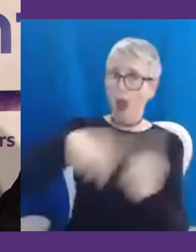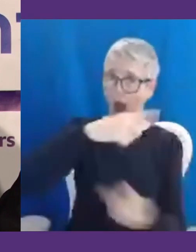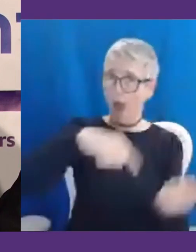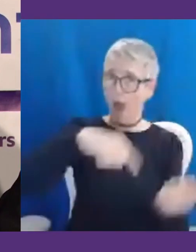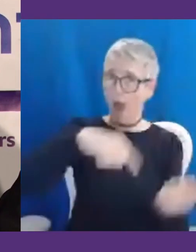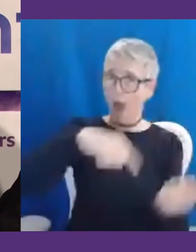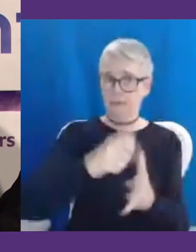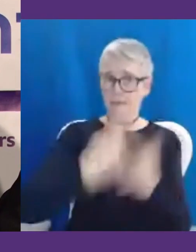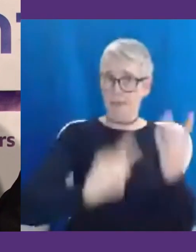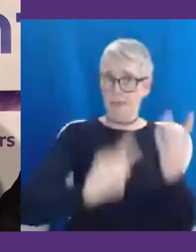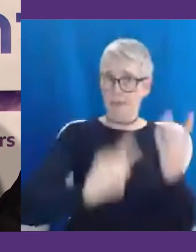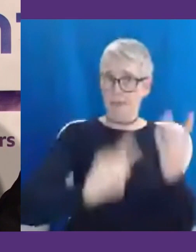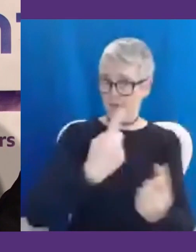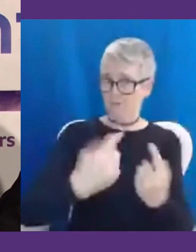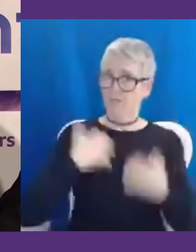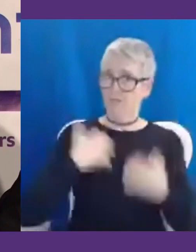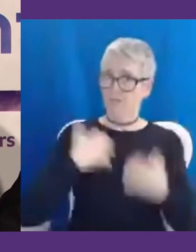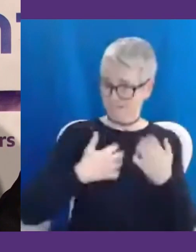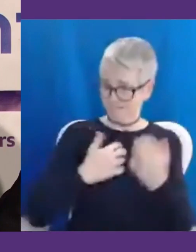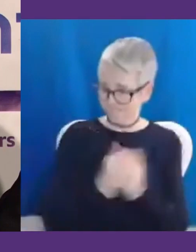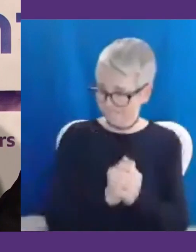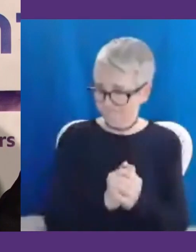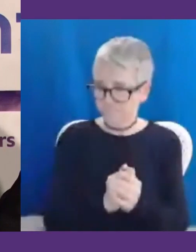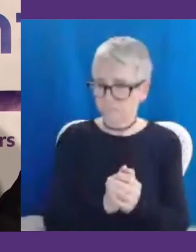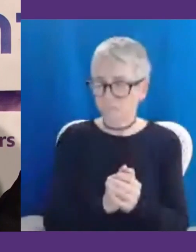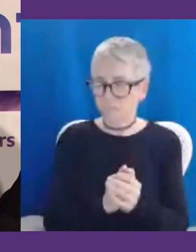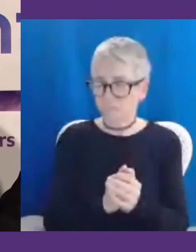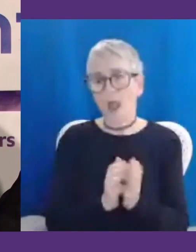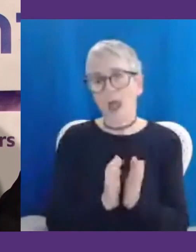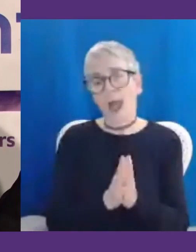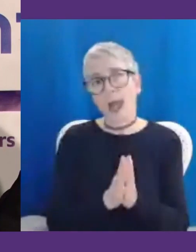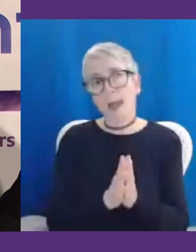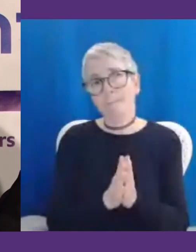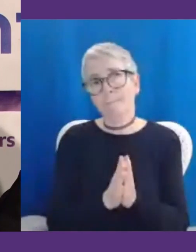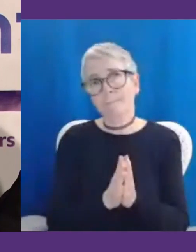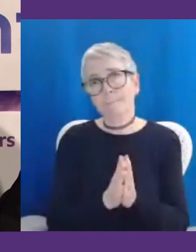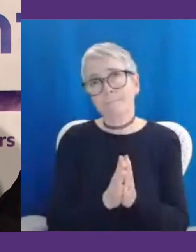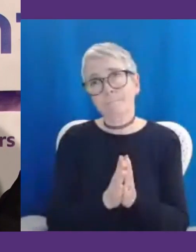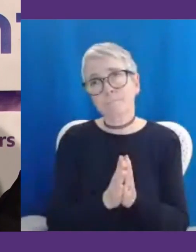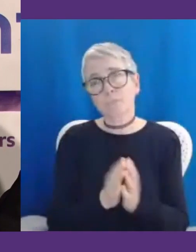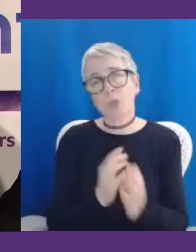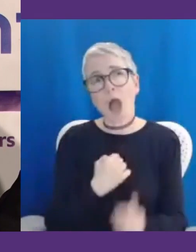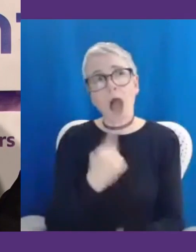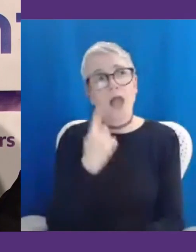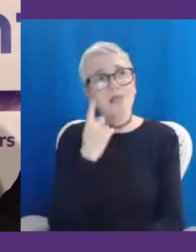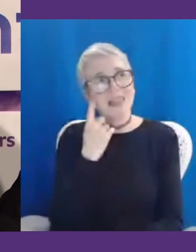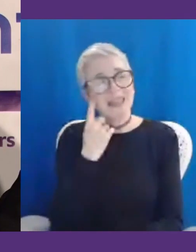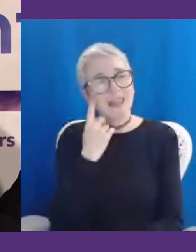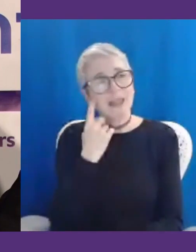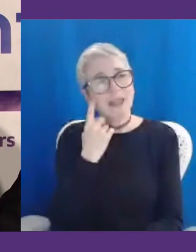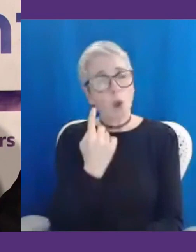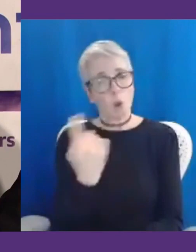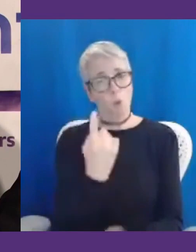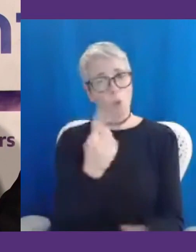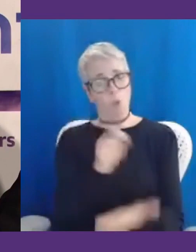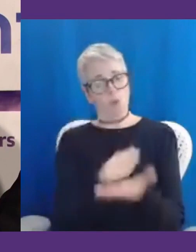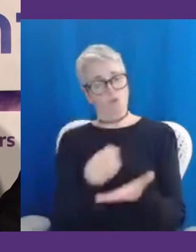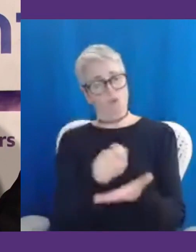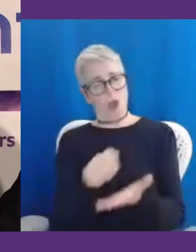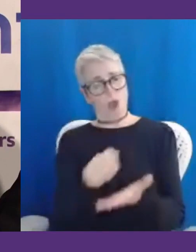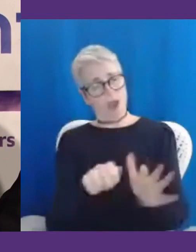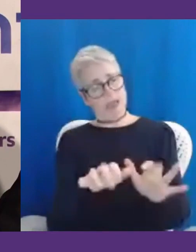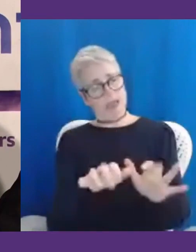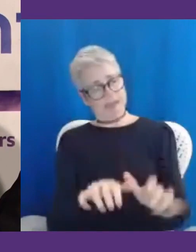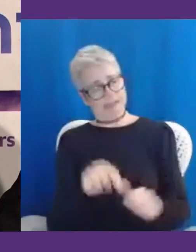I think that the journalists were sort of greeted this piece of work